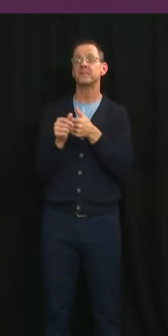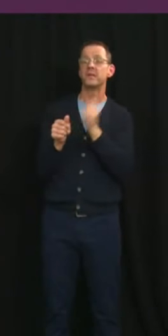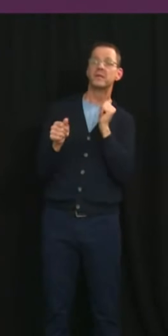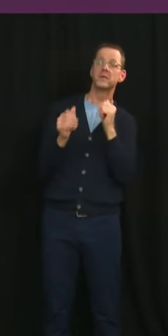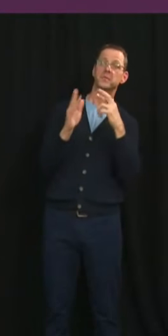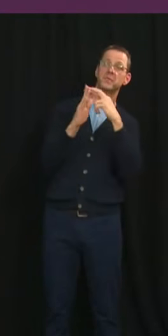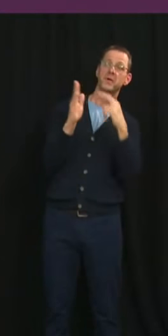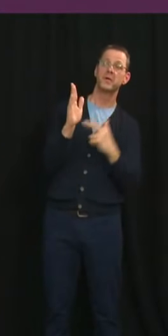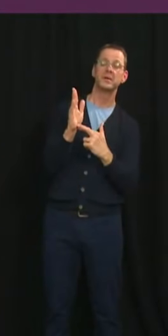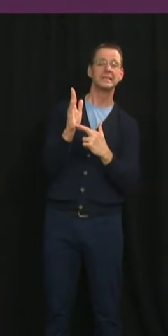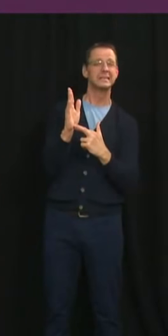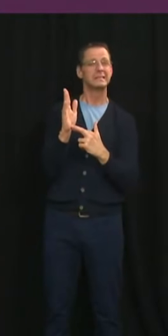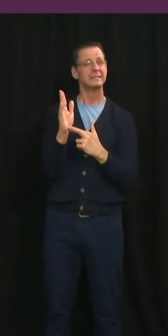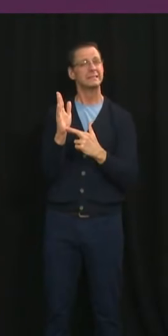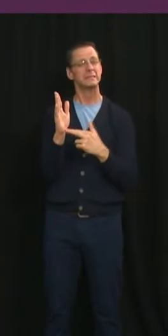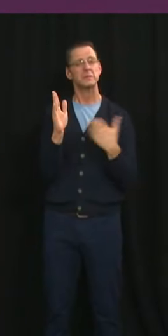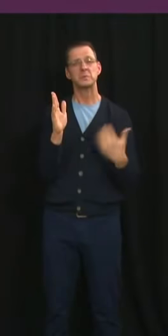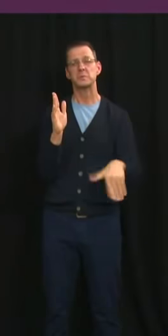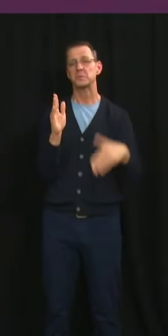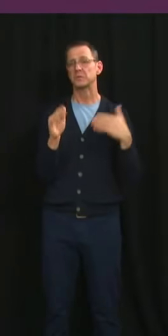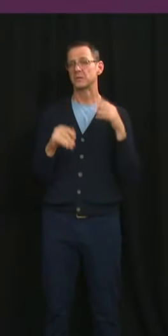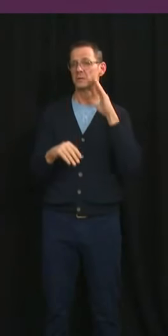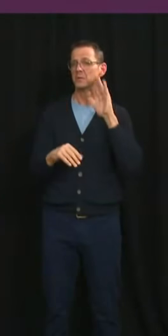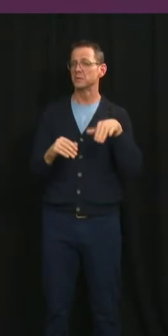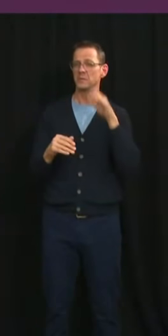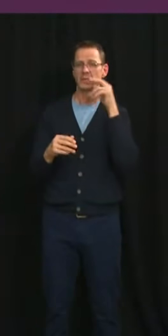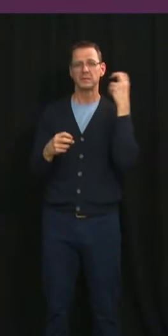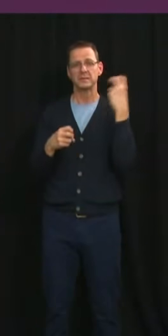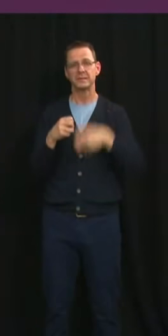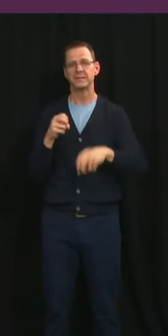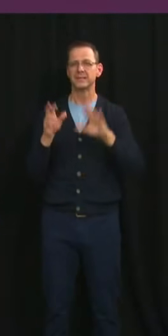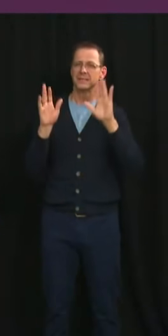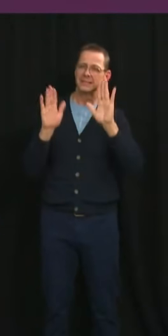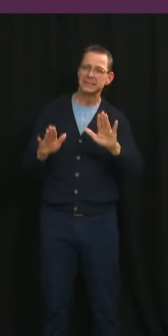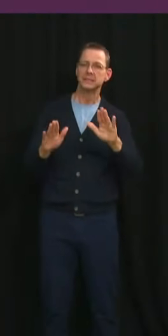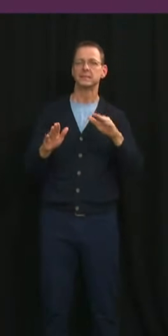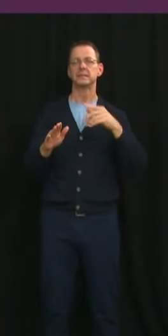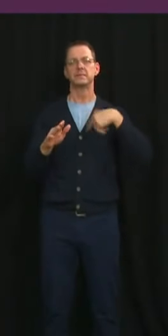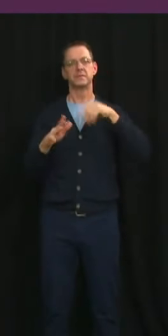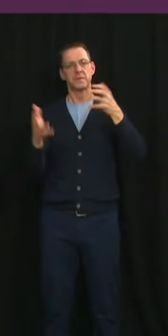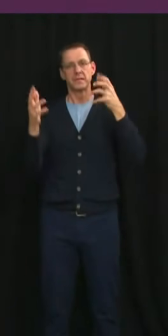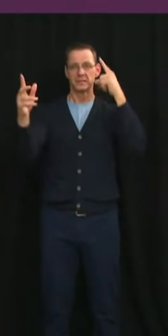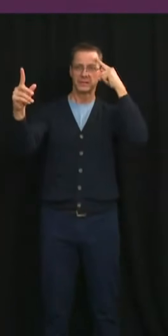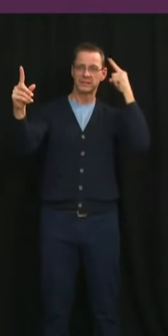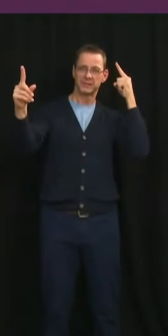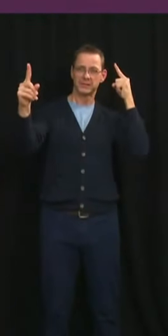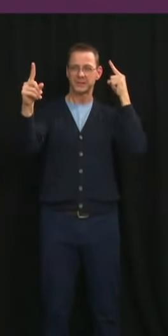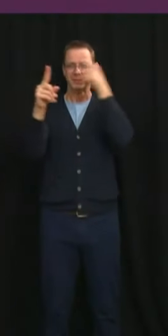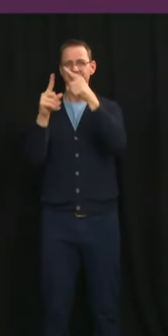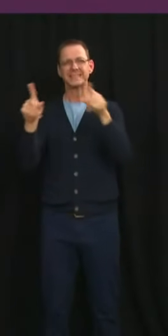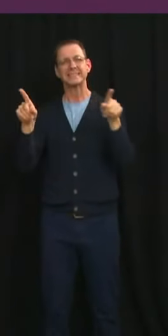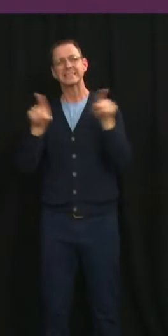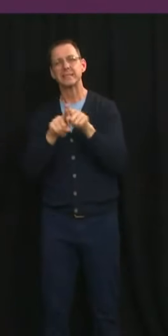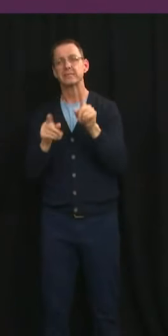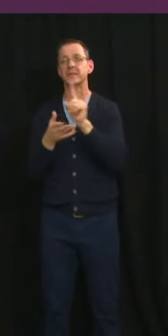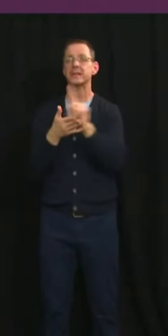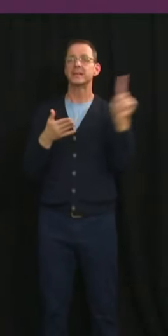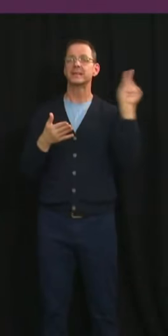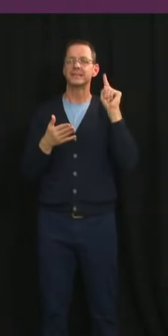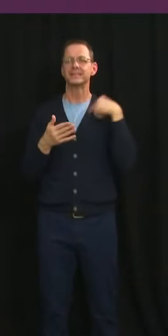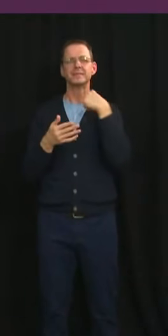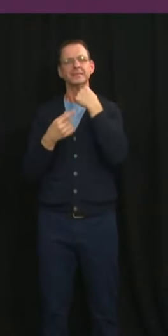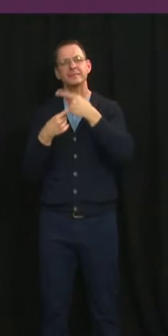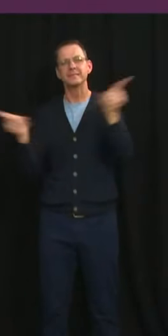again, it comes back to this. As I said last week, we could have we could